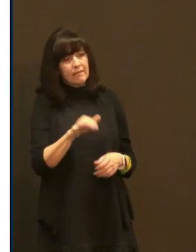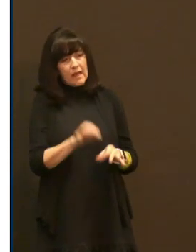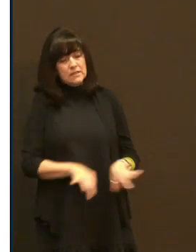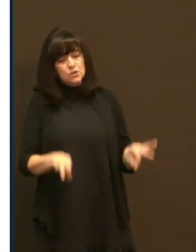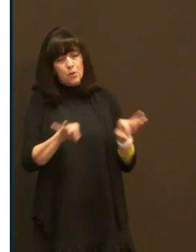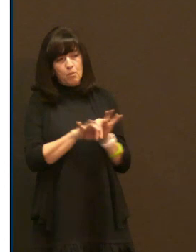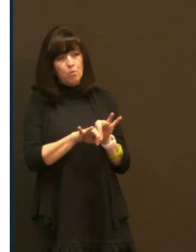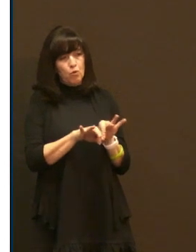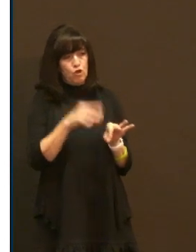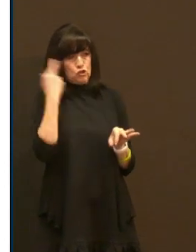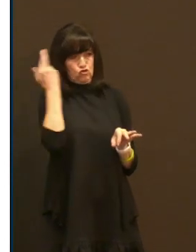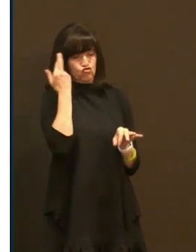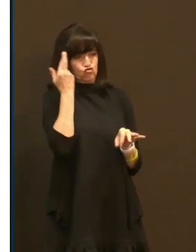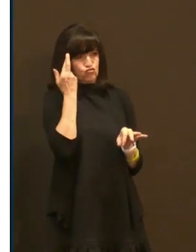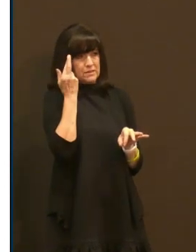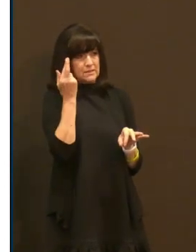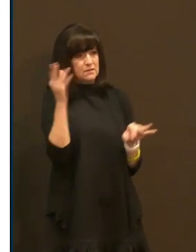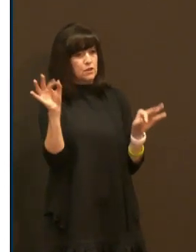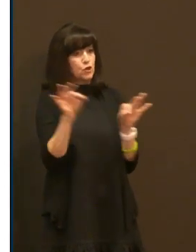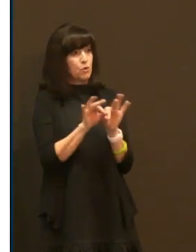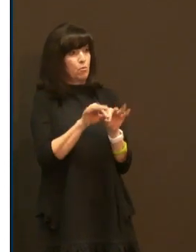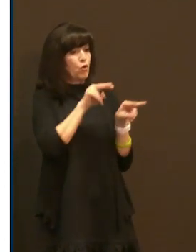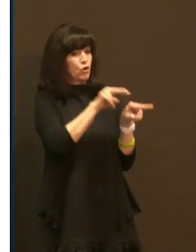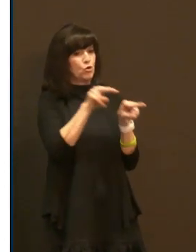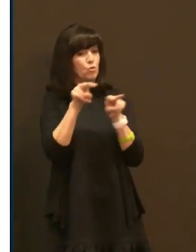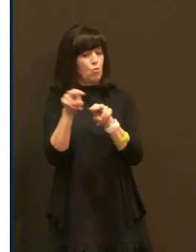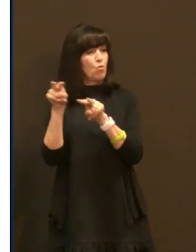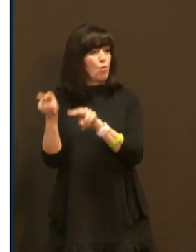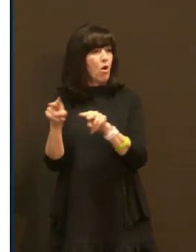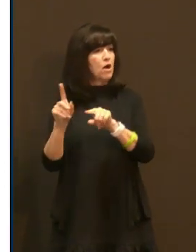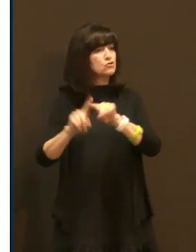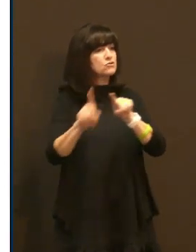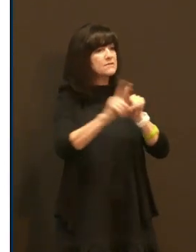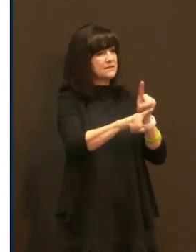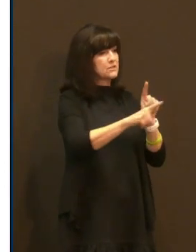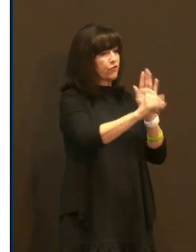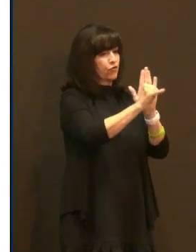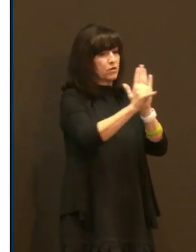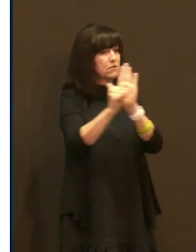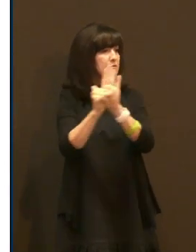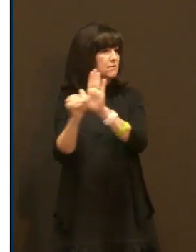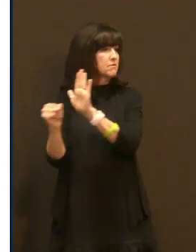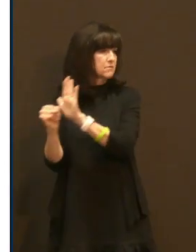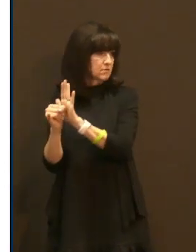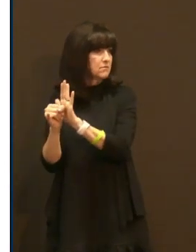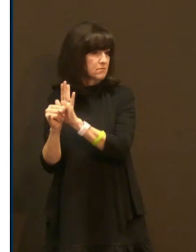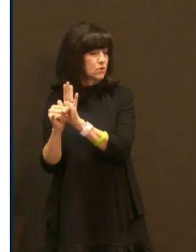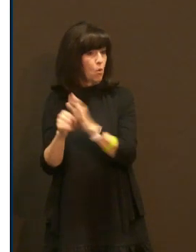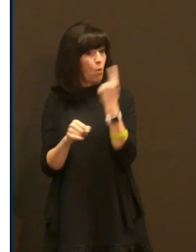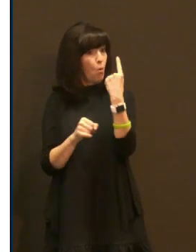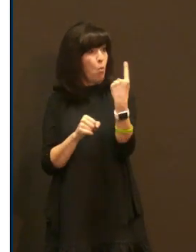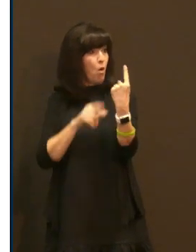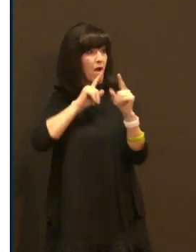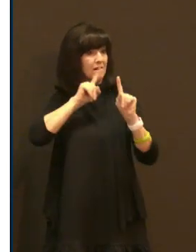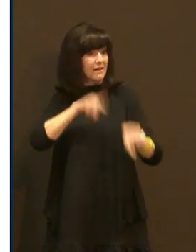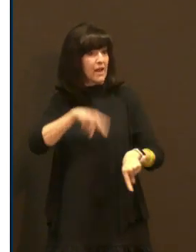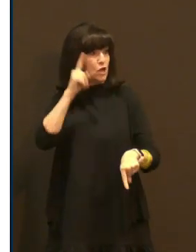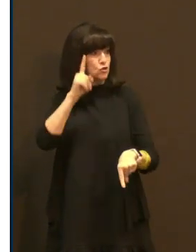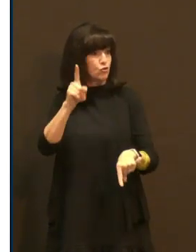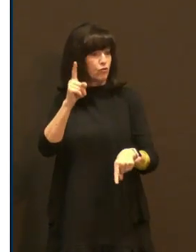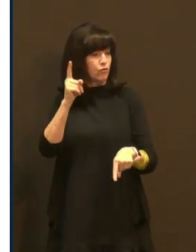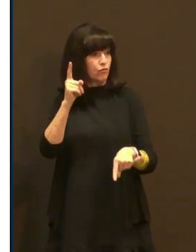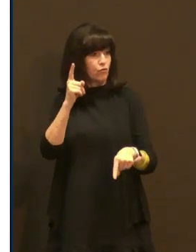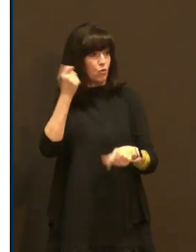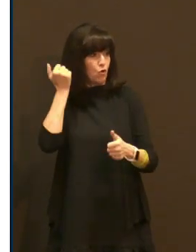multiple indicators, because there is no one indicator that is going to tell us everything we need to know. The